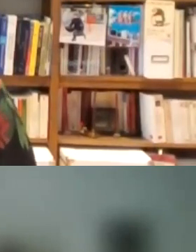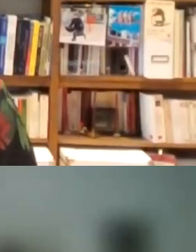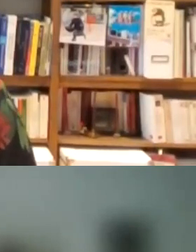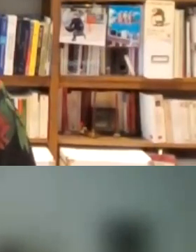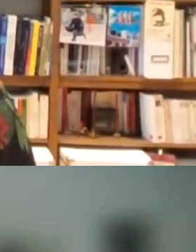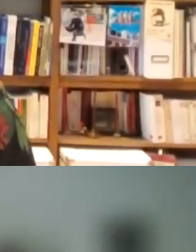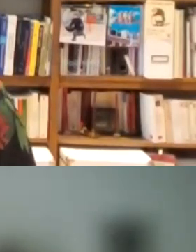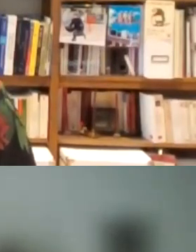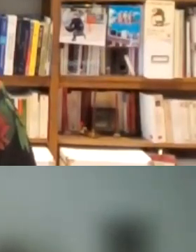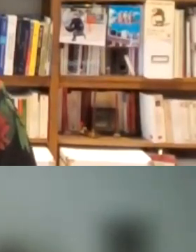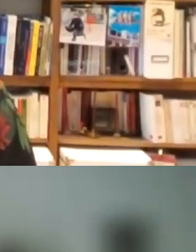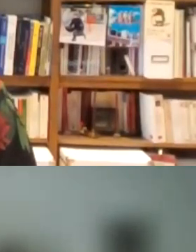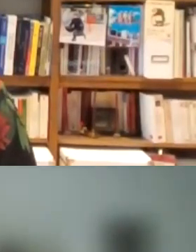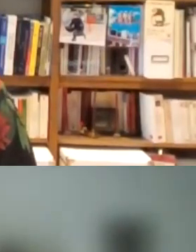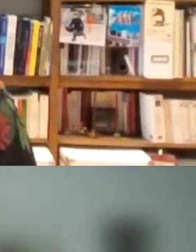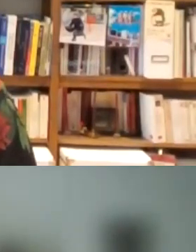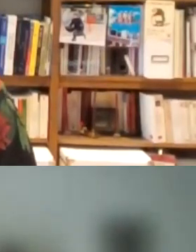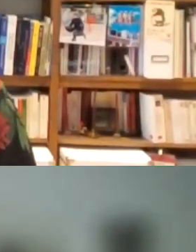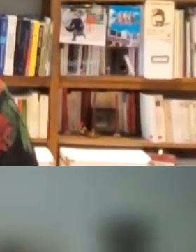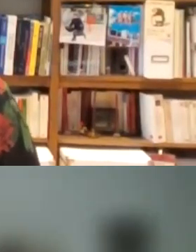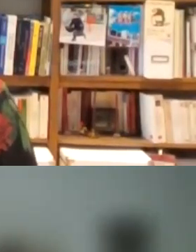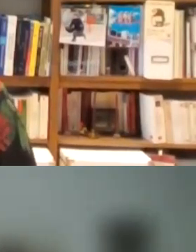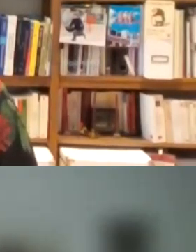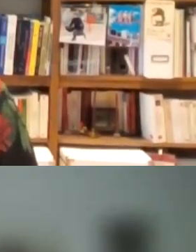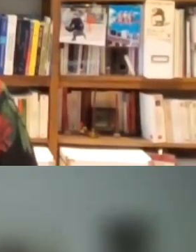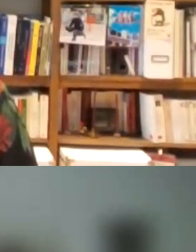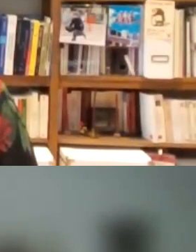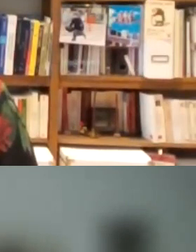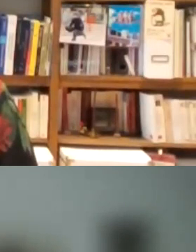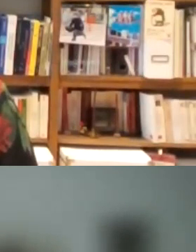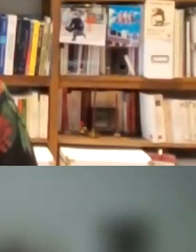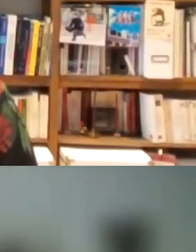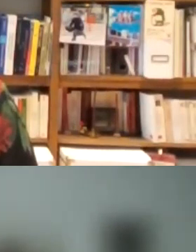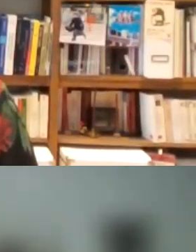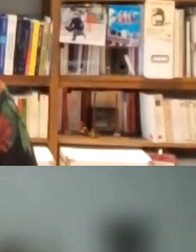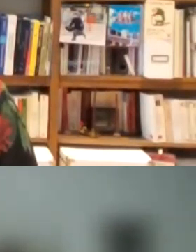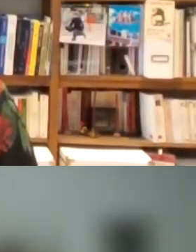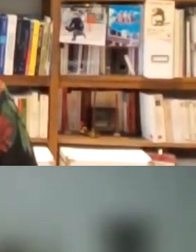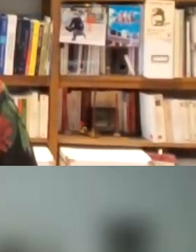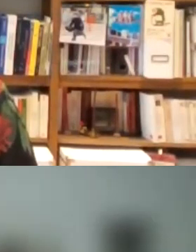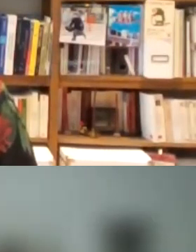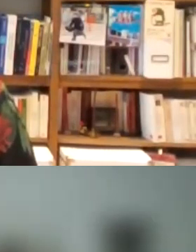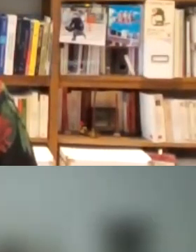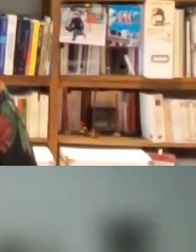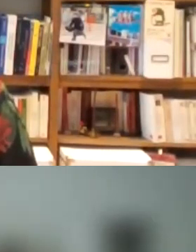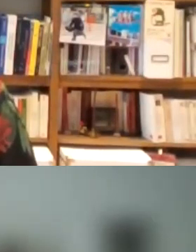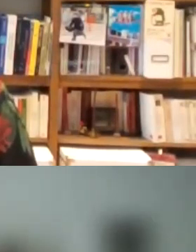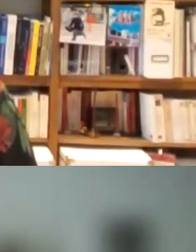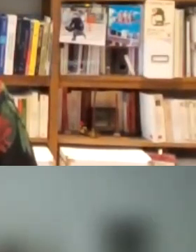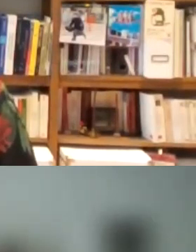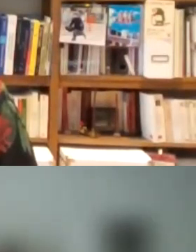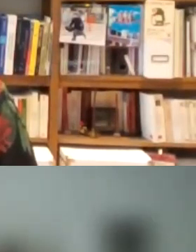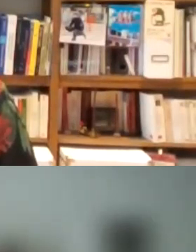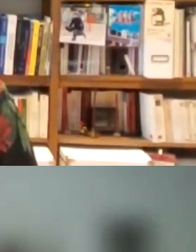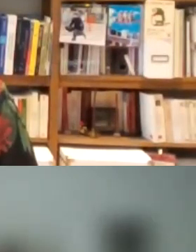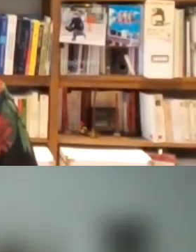few questions. So maybe I'll let people ask theirs first. George wants to know, how do you determine what is prejudice?